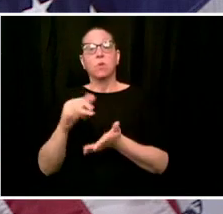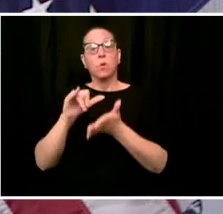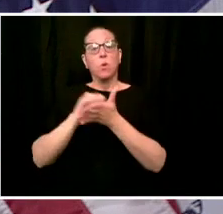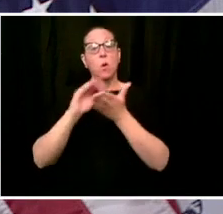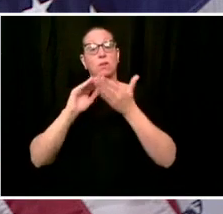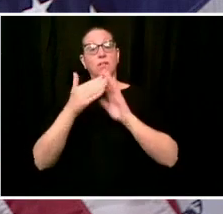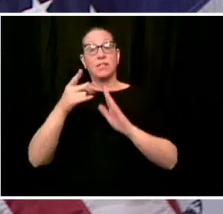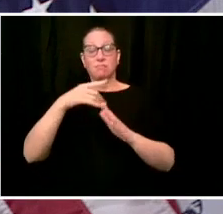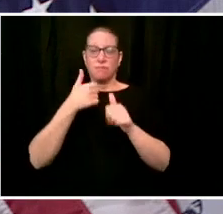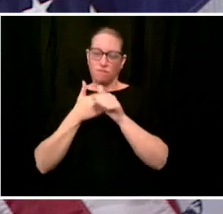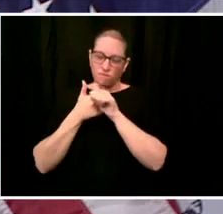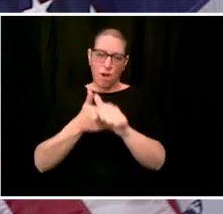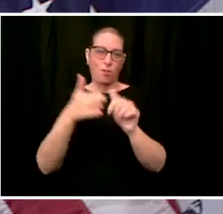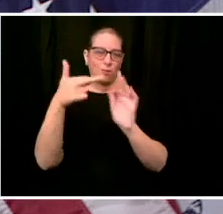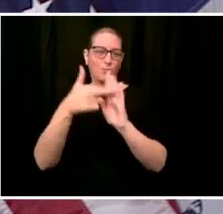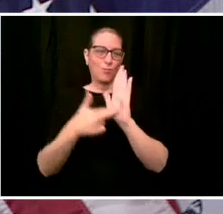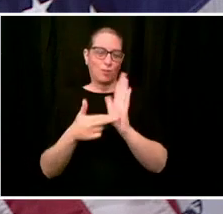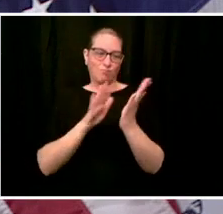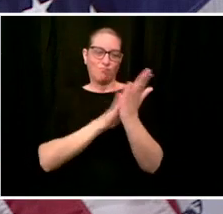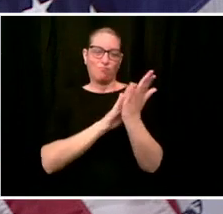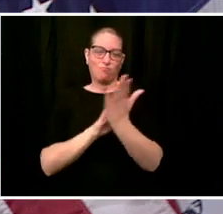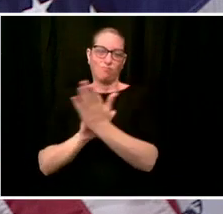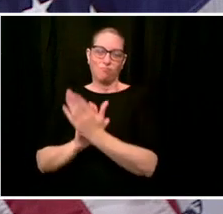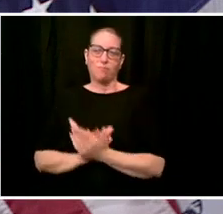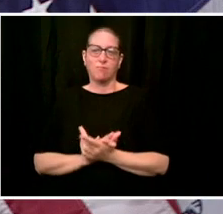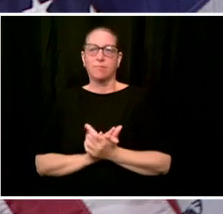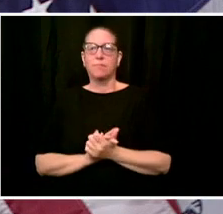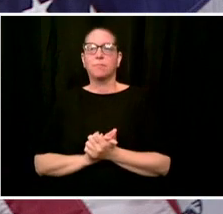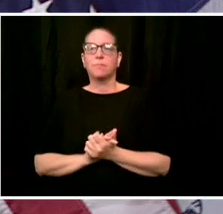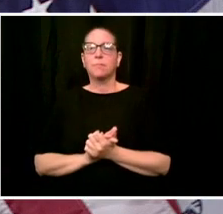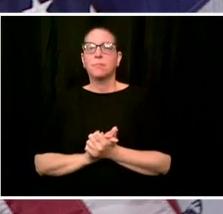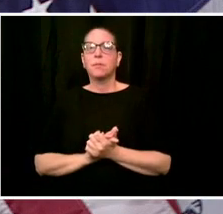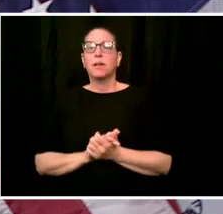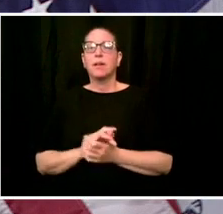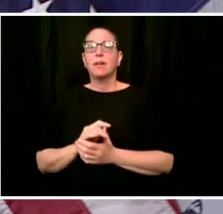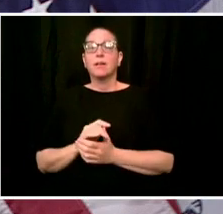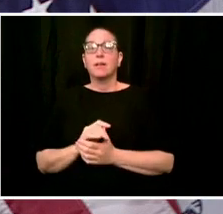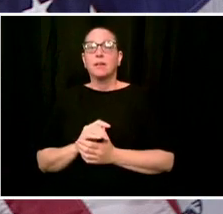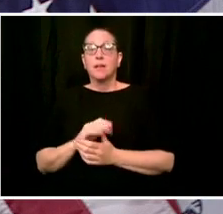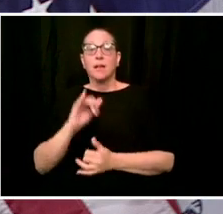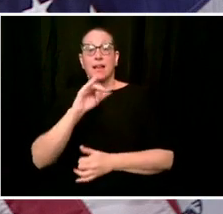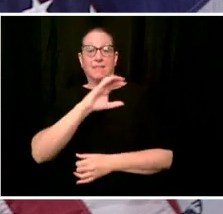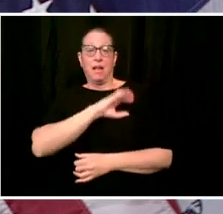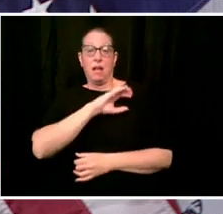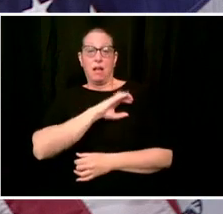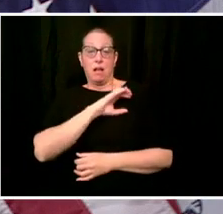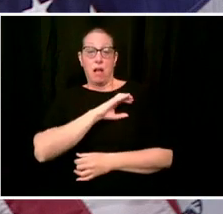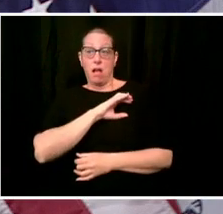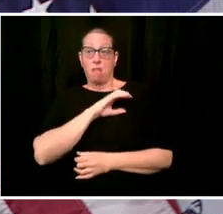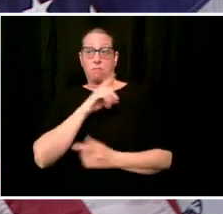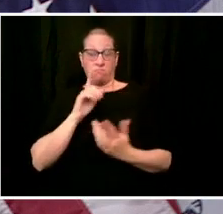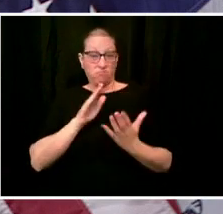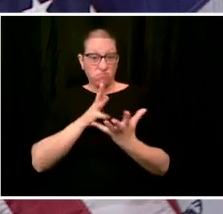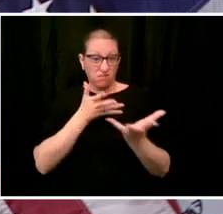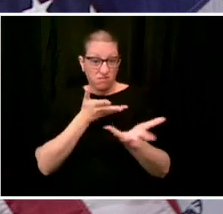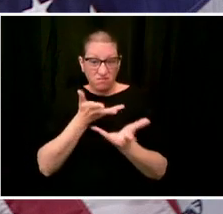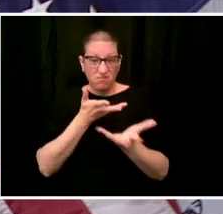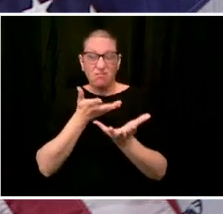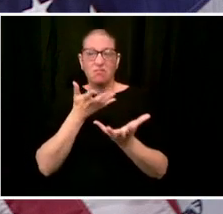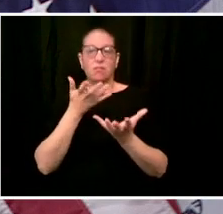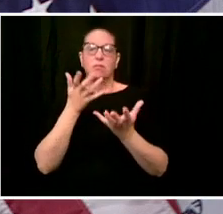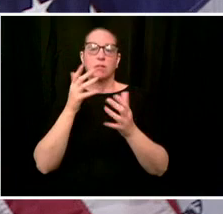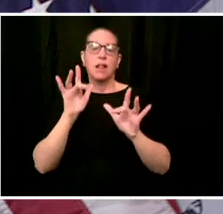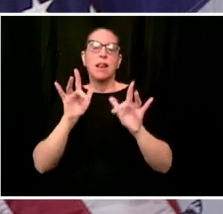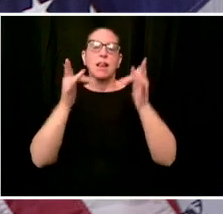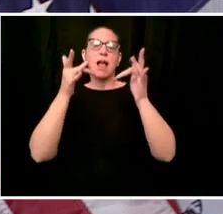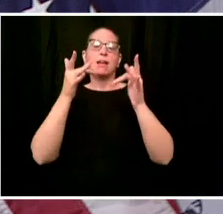these standards. And two, when the NYPD has engaged, it's been overwhelmingly with a light touch. That does not negate that we